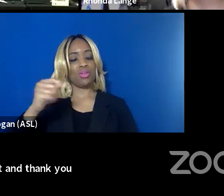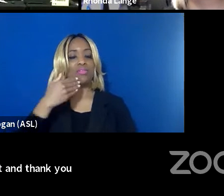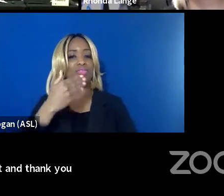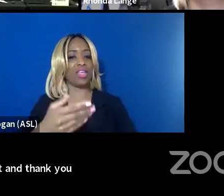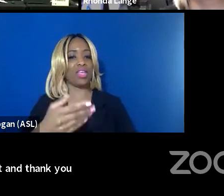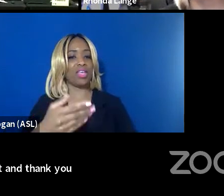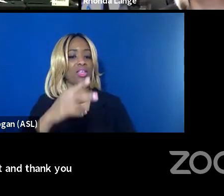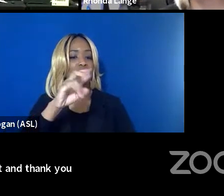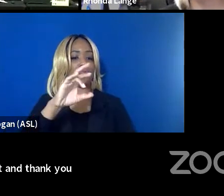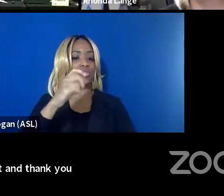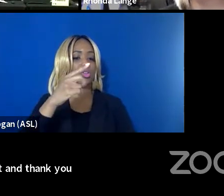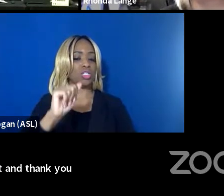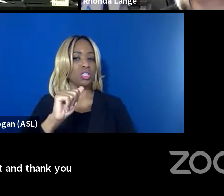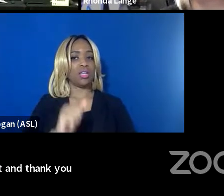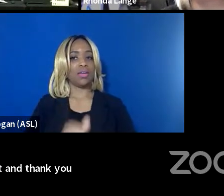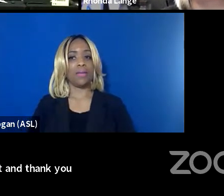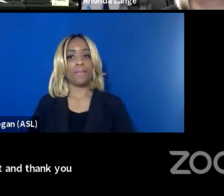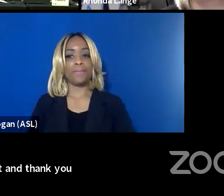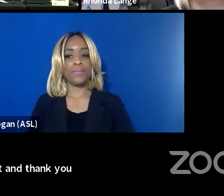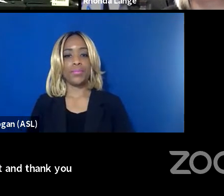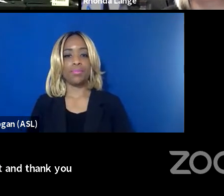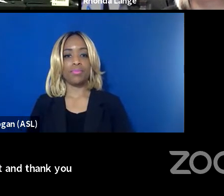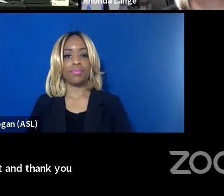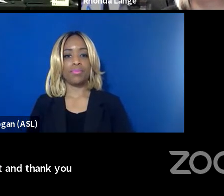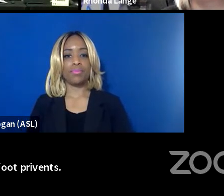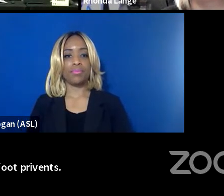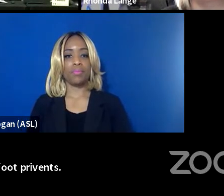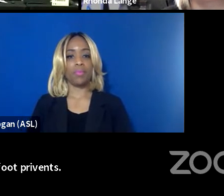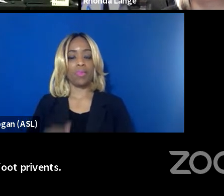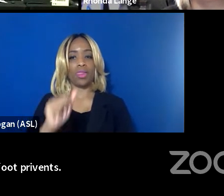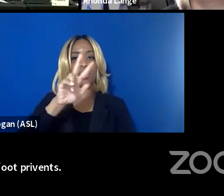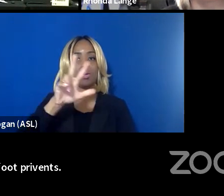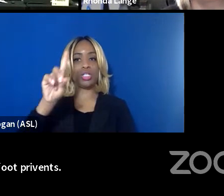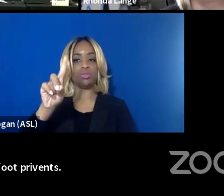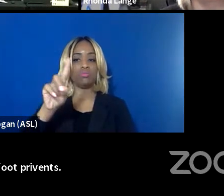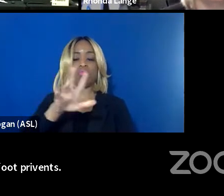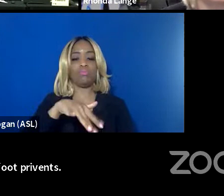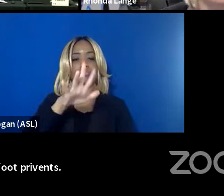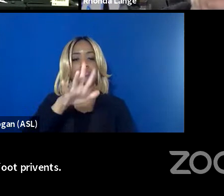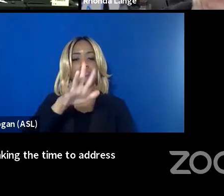address the commission. We appreciate you. 32.